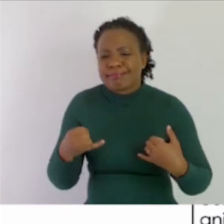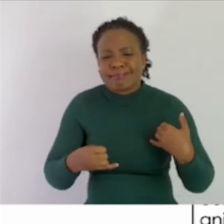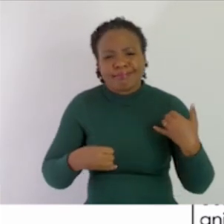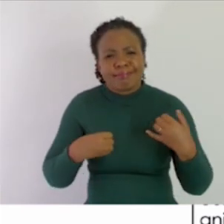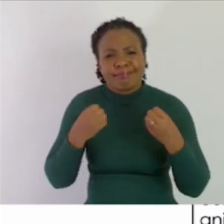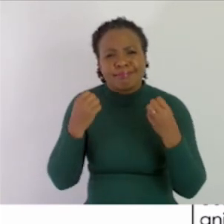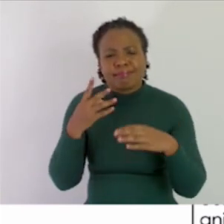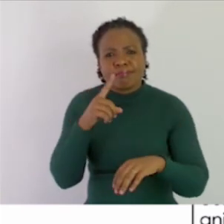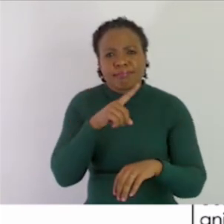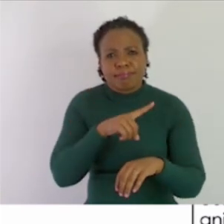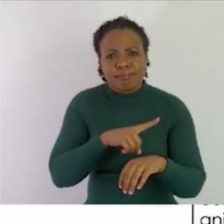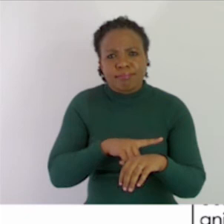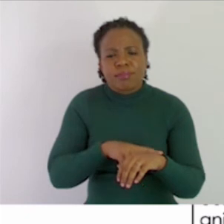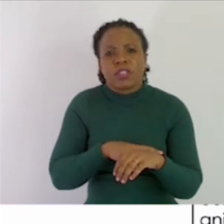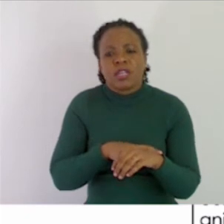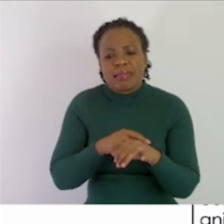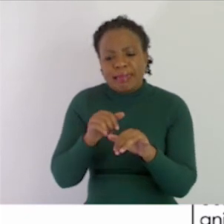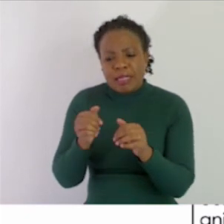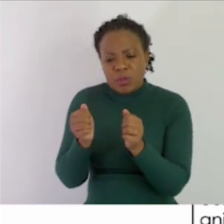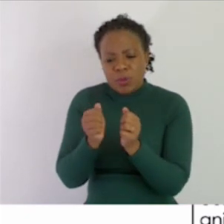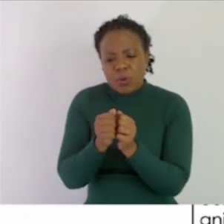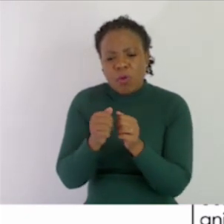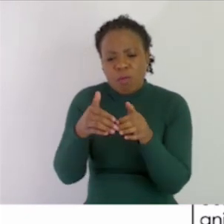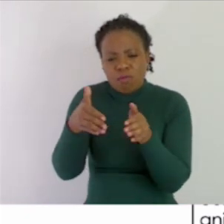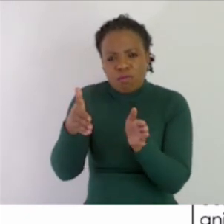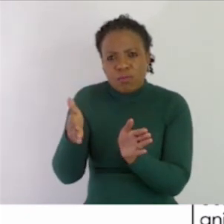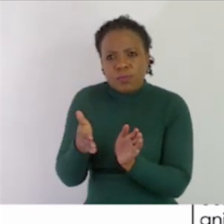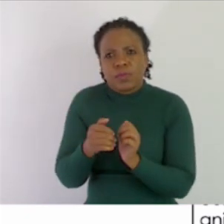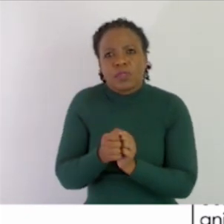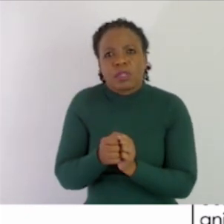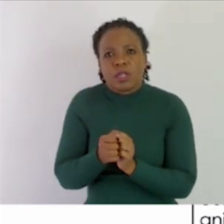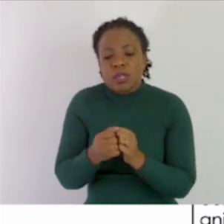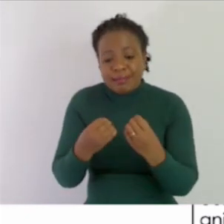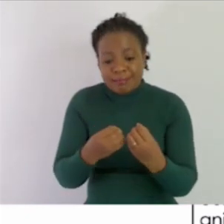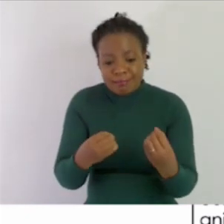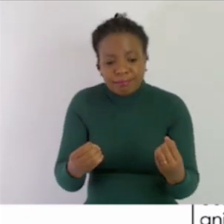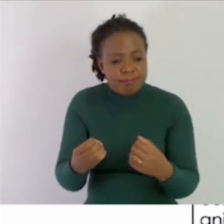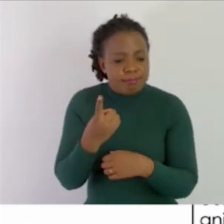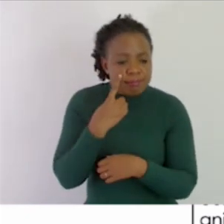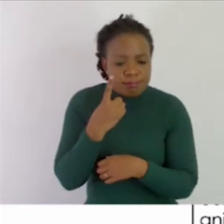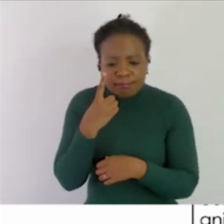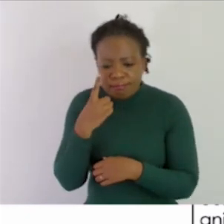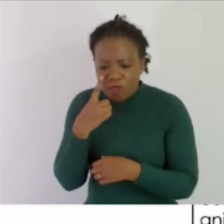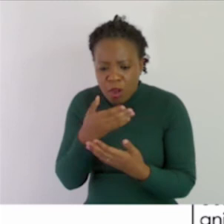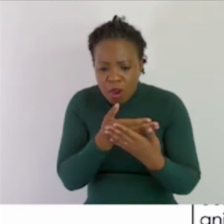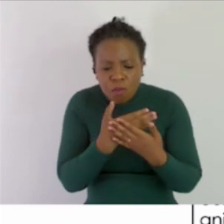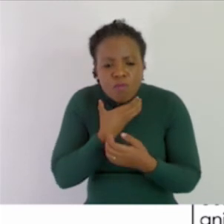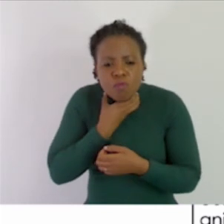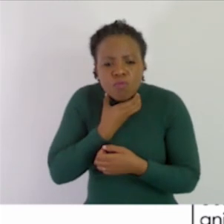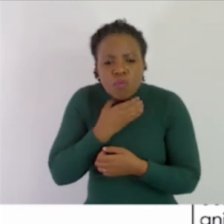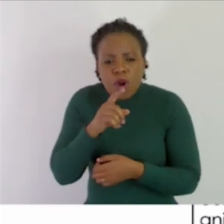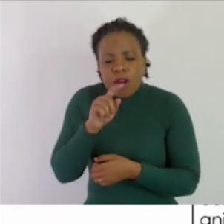the pond by the big old tree. While the children were looking for tadpoles.